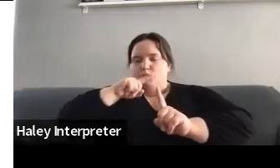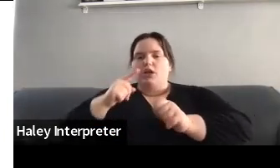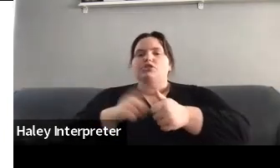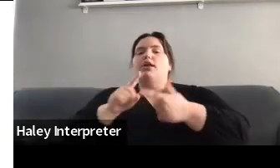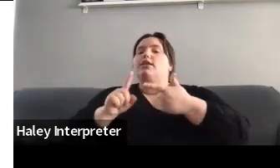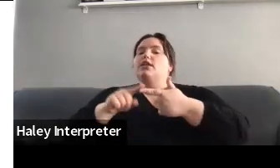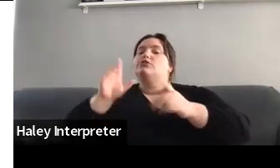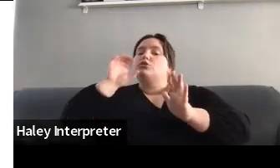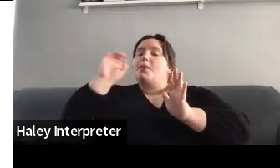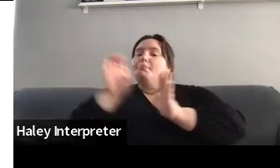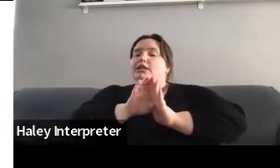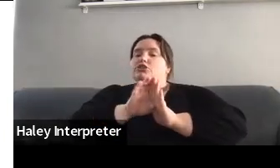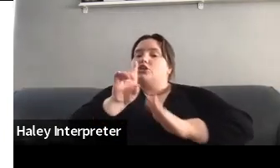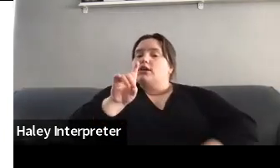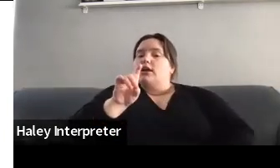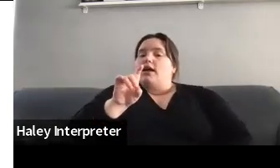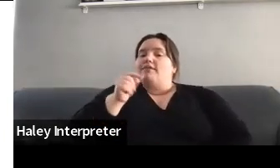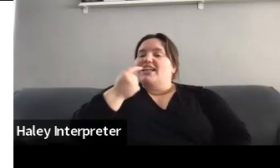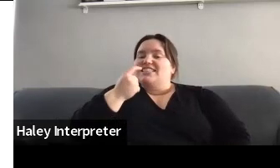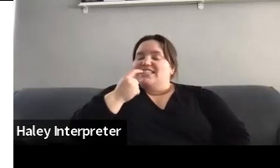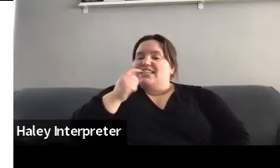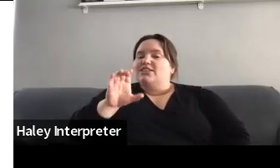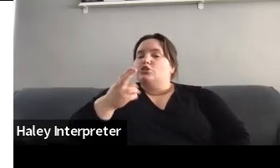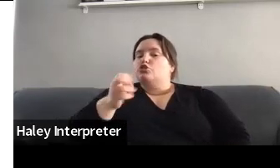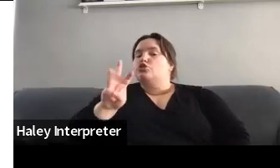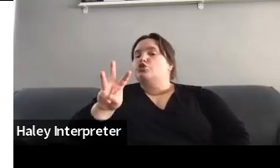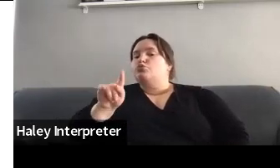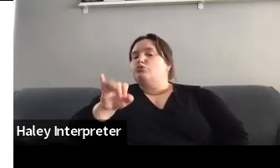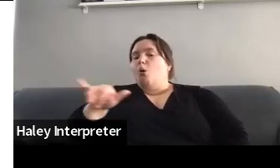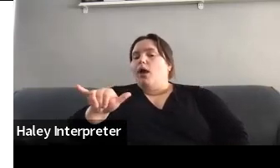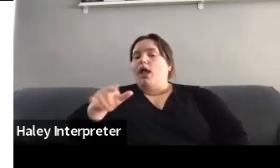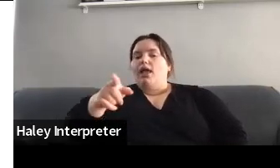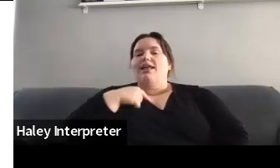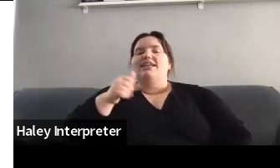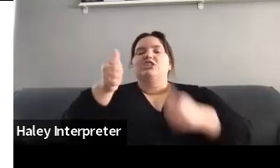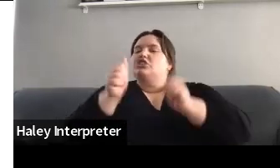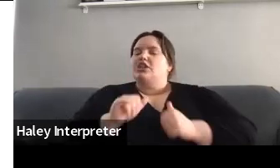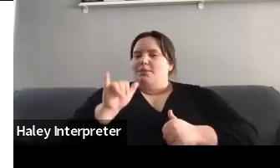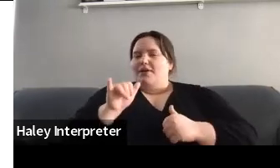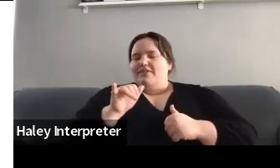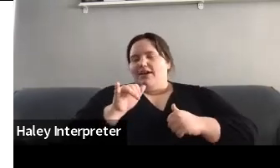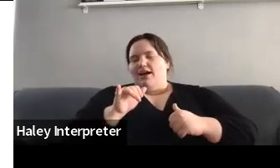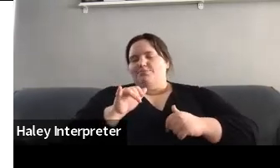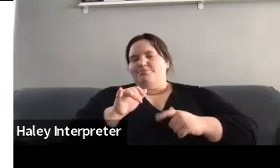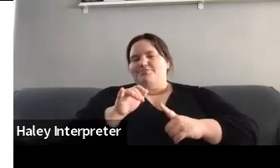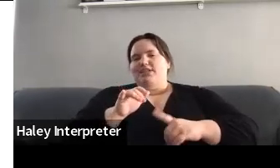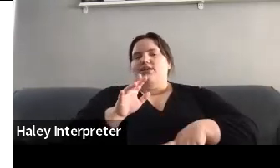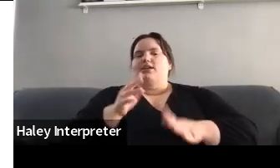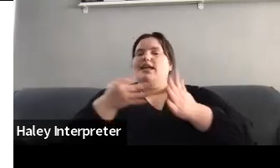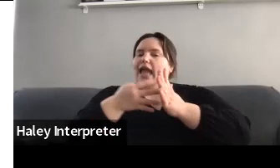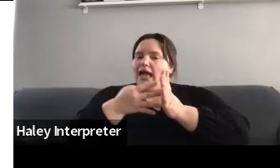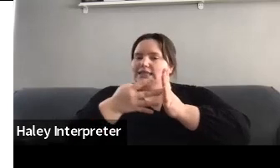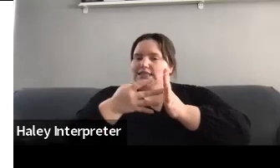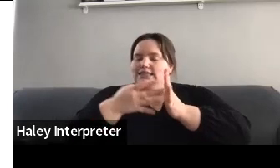dental chew toy that's in the shape of a cactus. It's got those nubs on it, and it's showing a